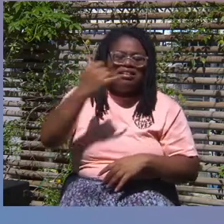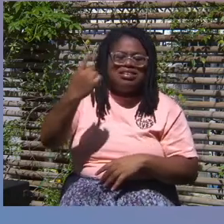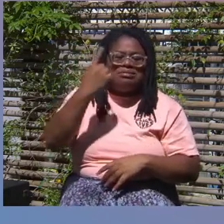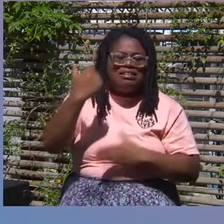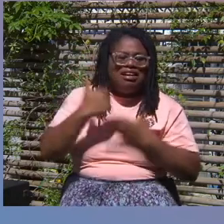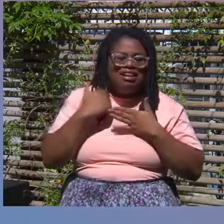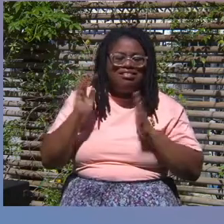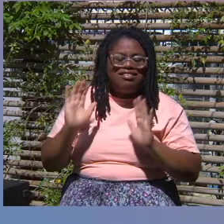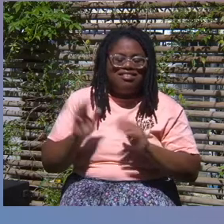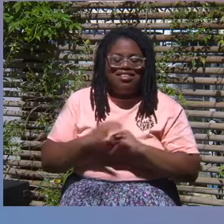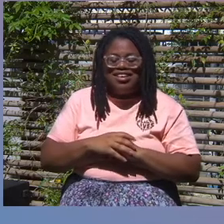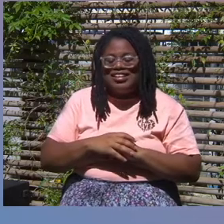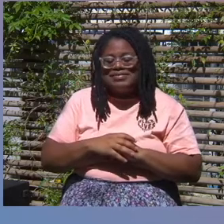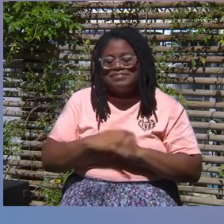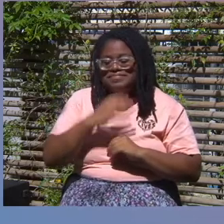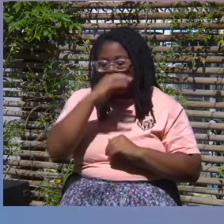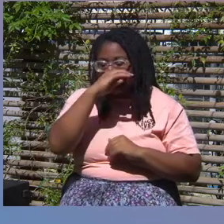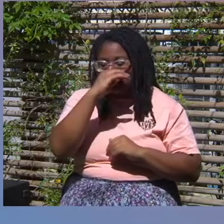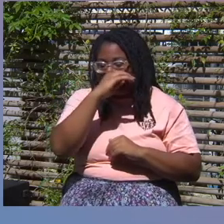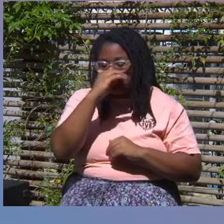Powell.